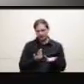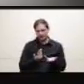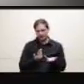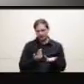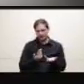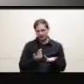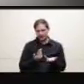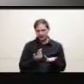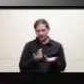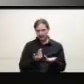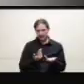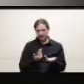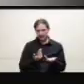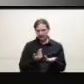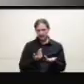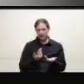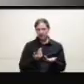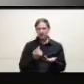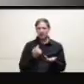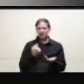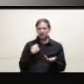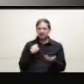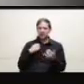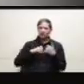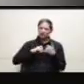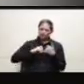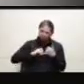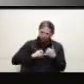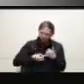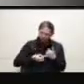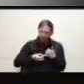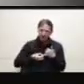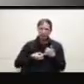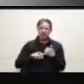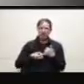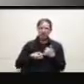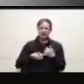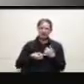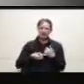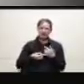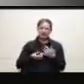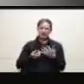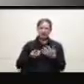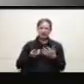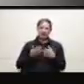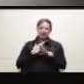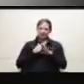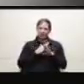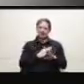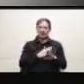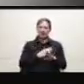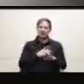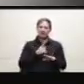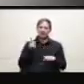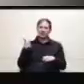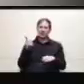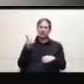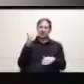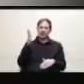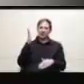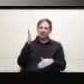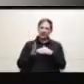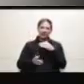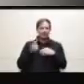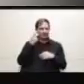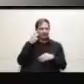And I've been trying to avoid that feeling amongst members, so they will even end up thinking that